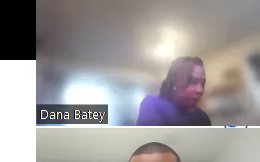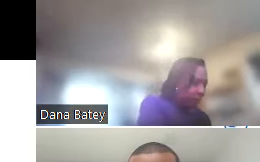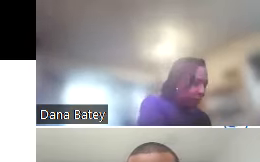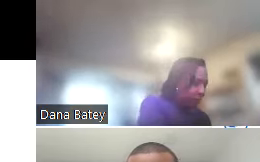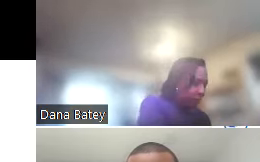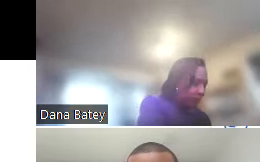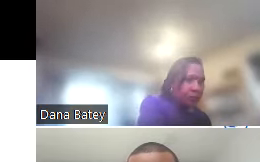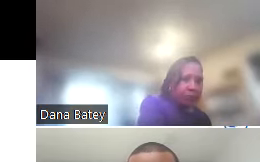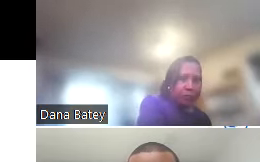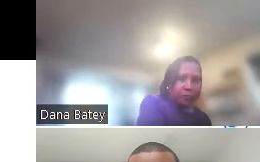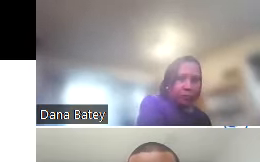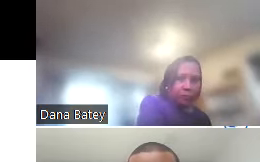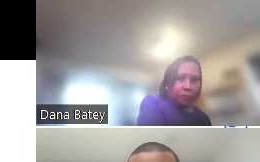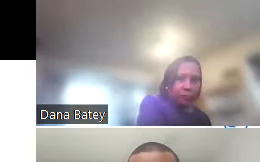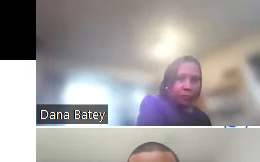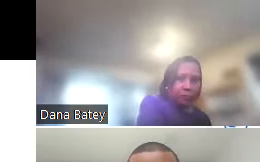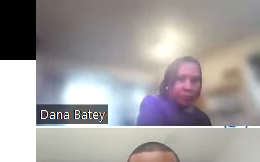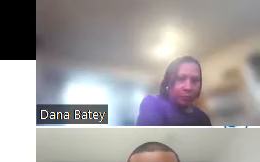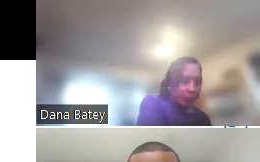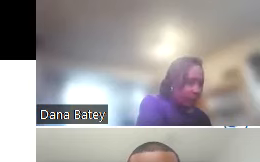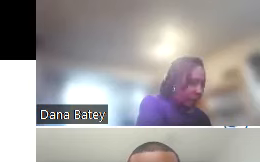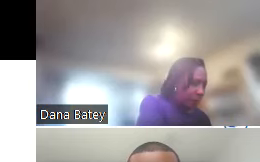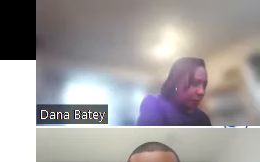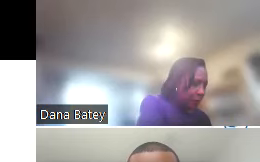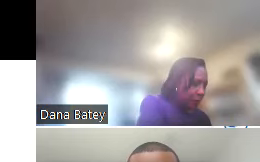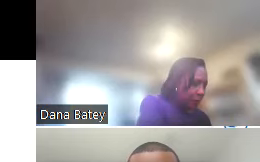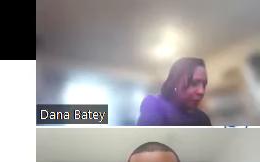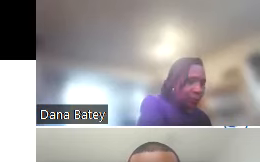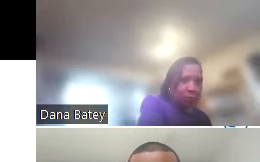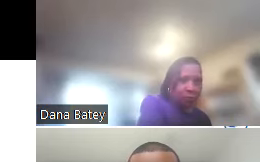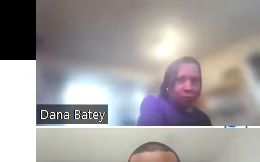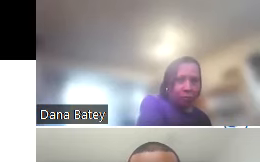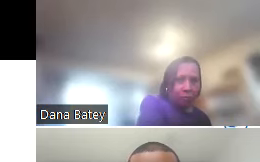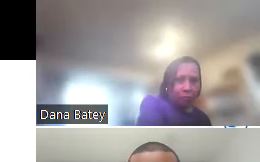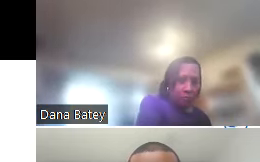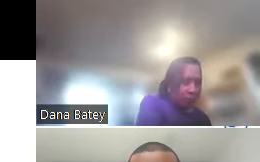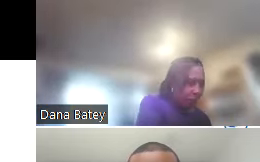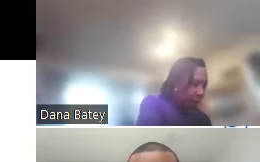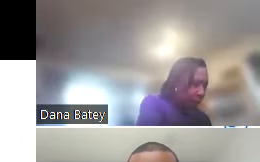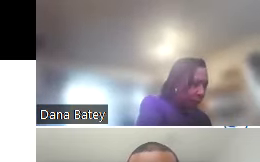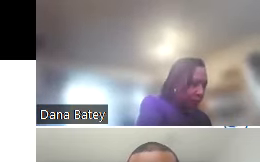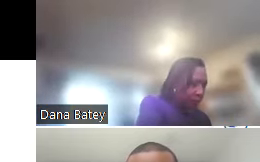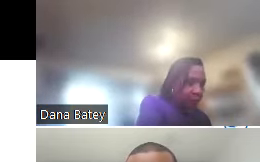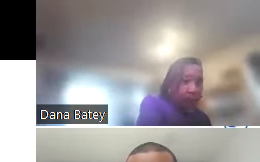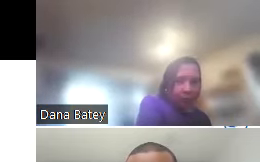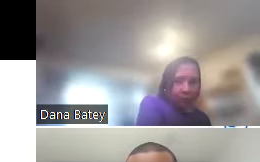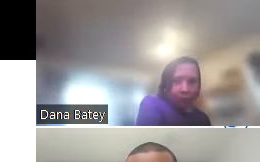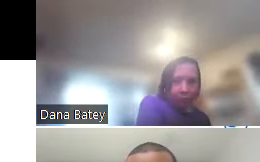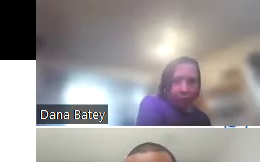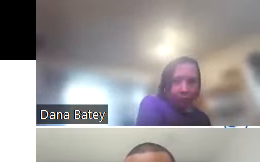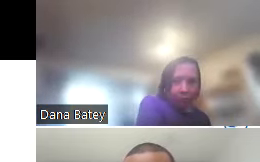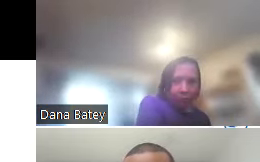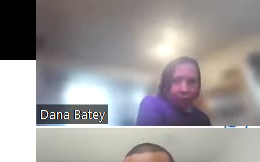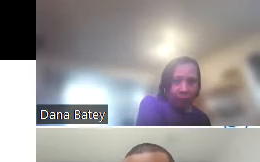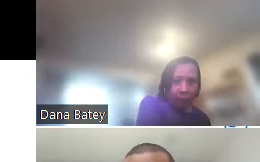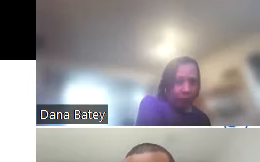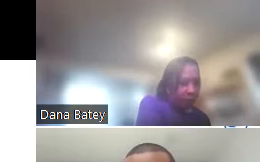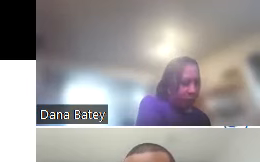equity framework, and so aligning that with the work that we're doing might be helpful. And so our hope is that we'll spend